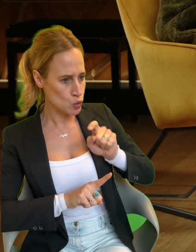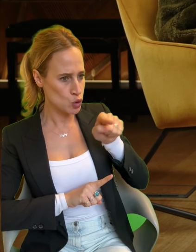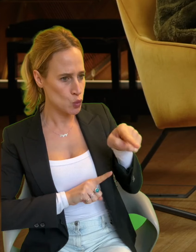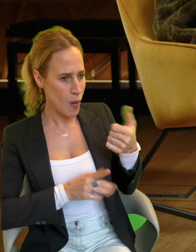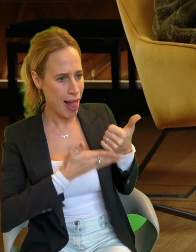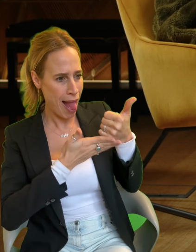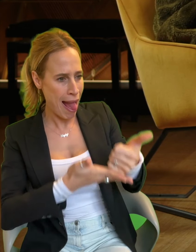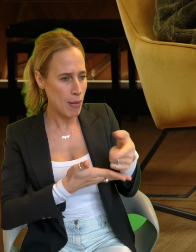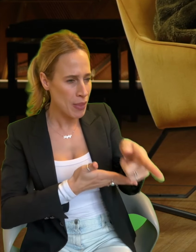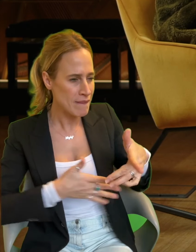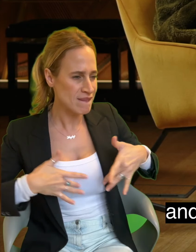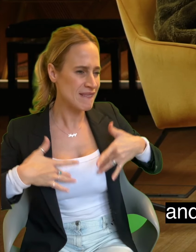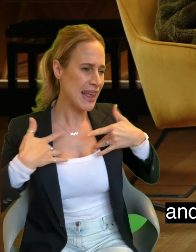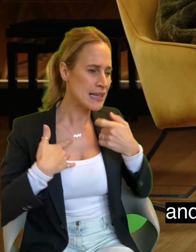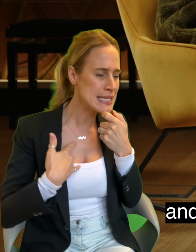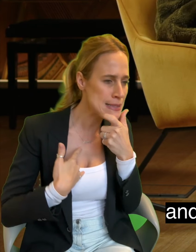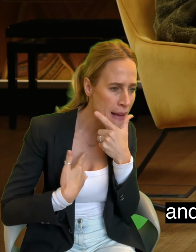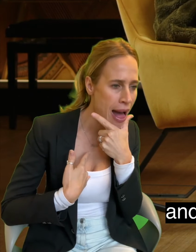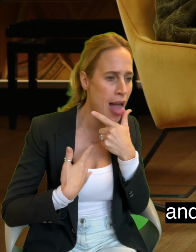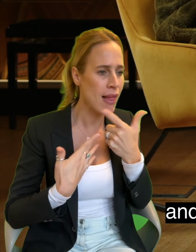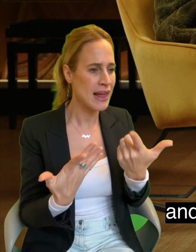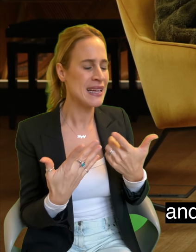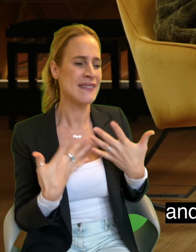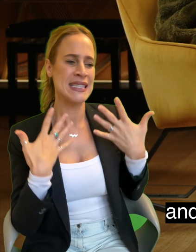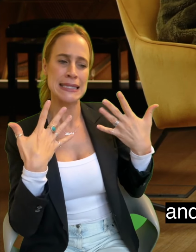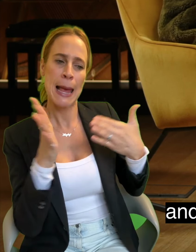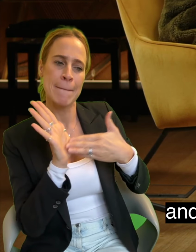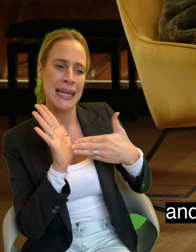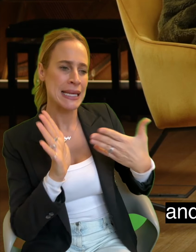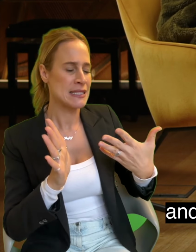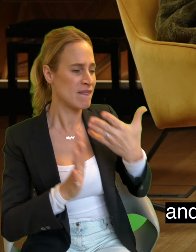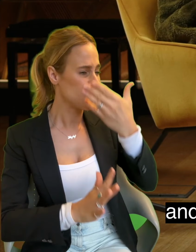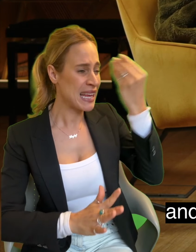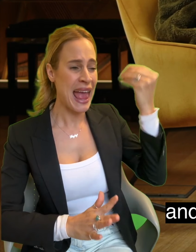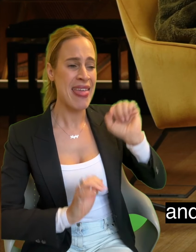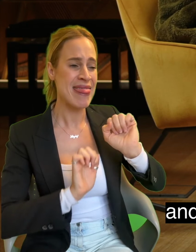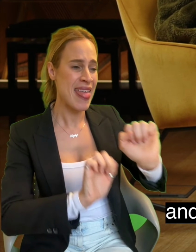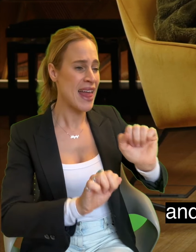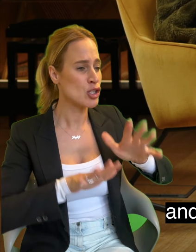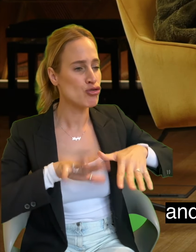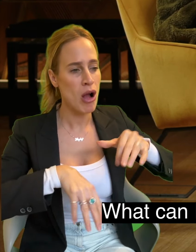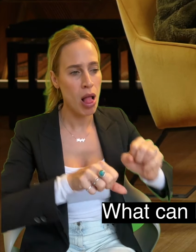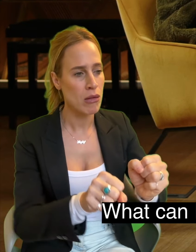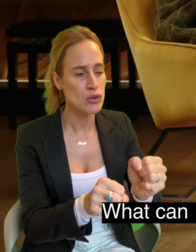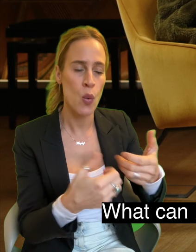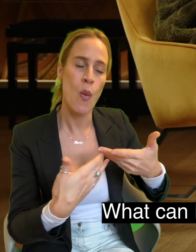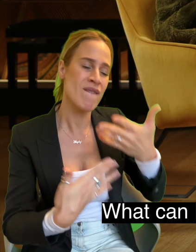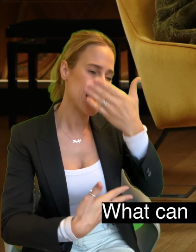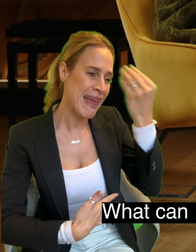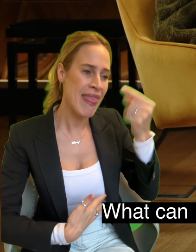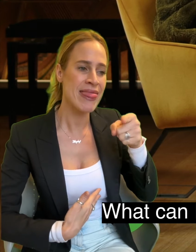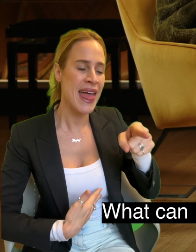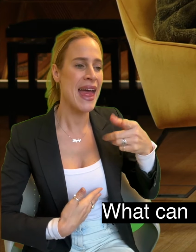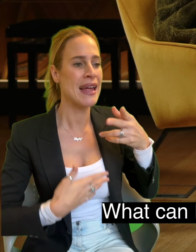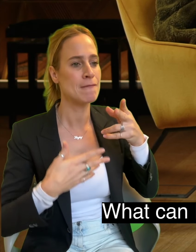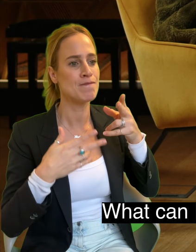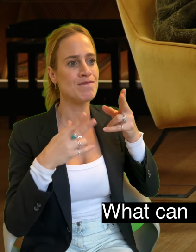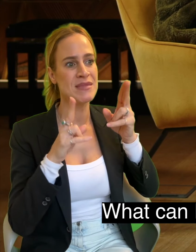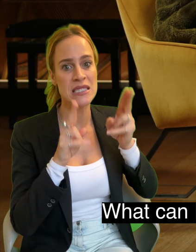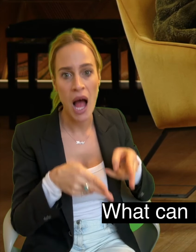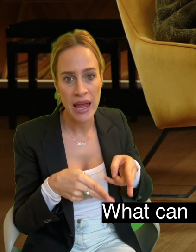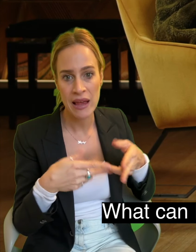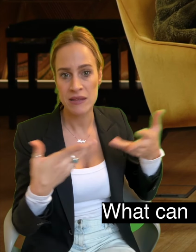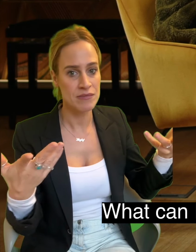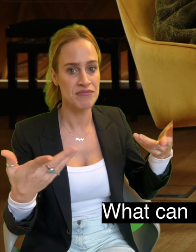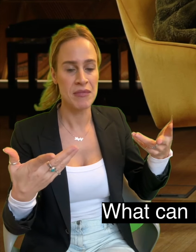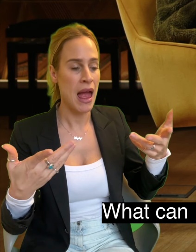cancer smile and for 10 minutes, 30 minutes just forget that they are dying? What can I do today with the